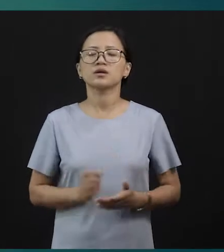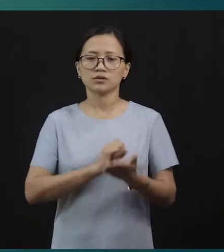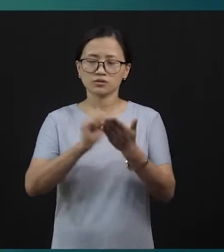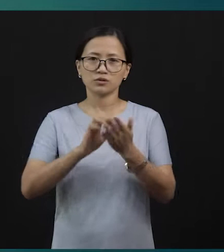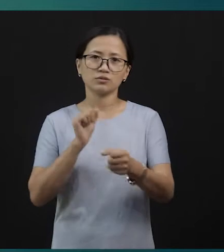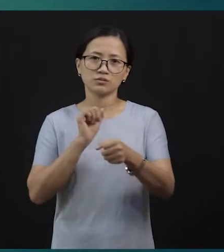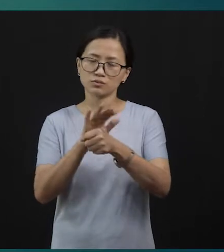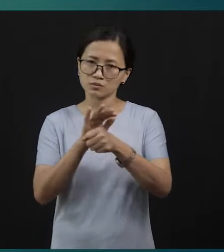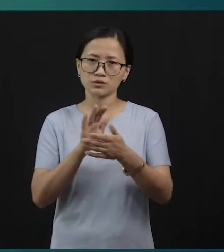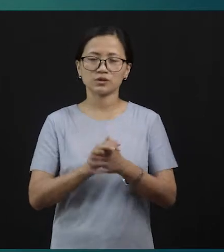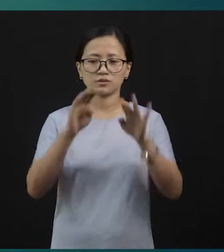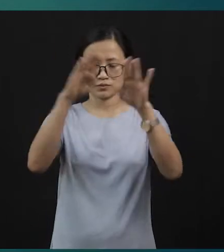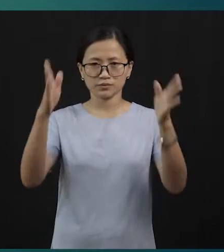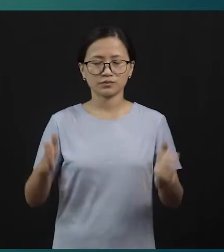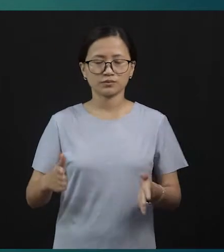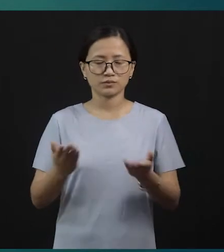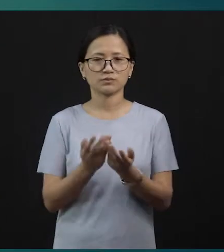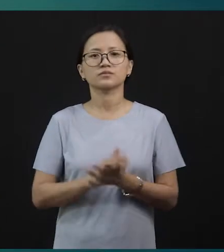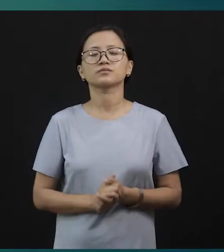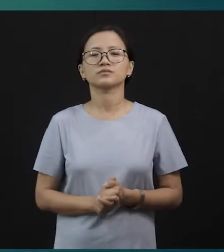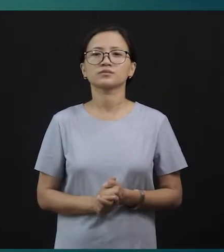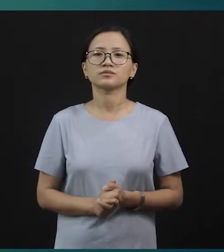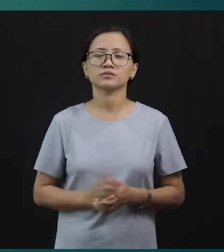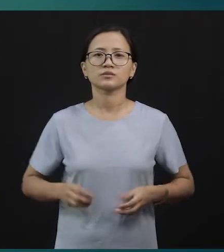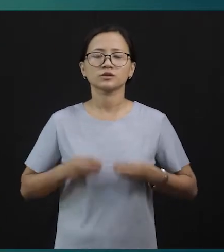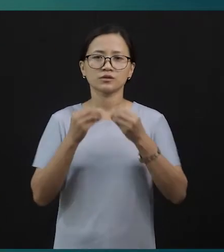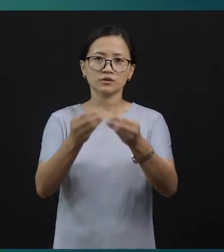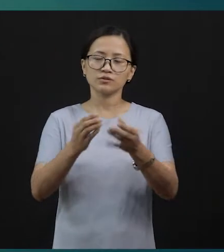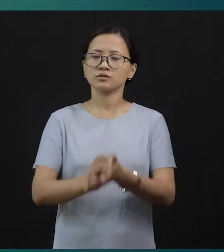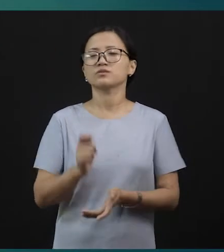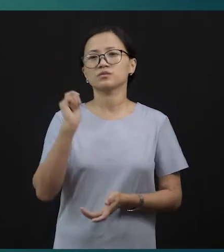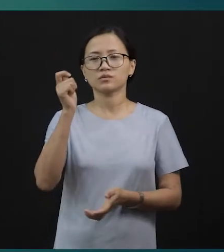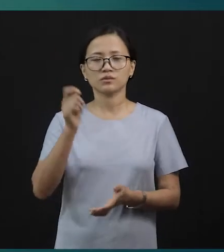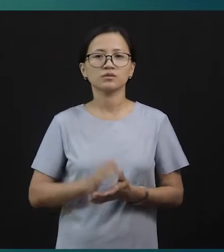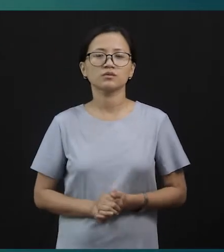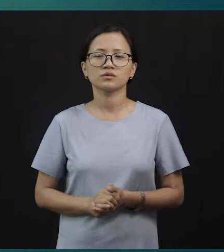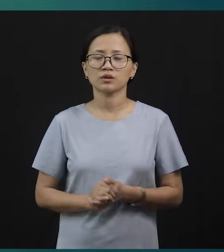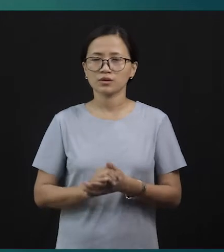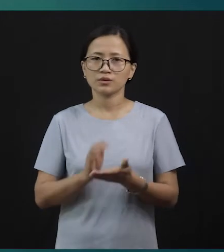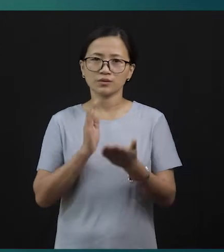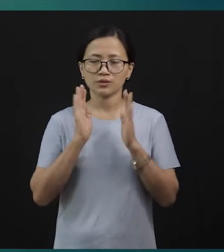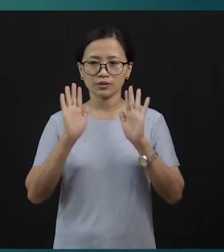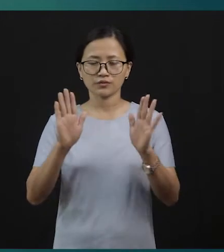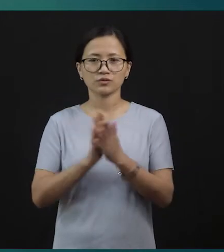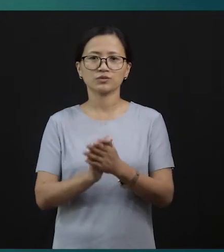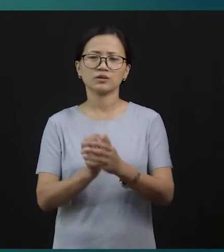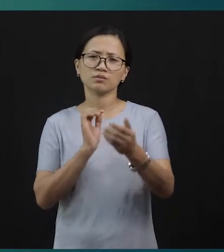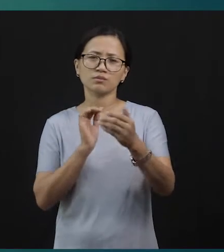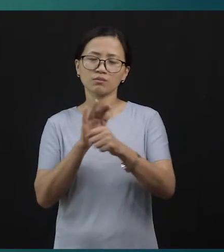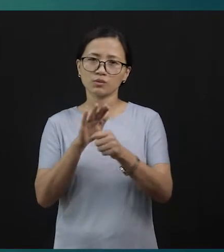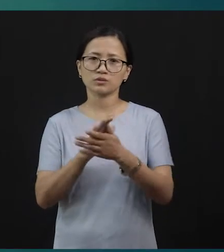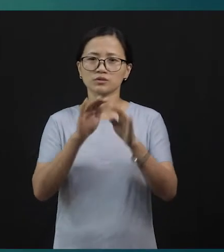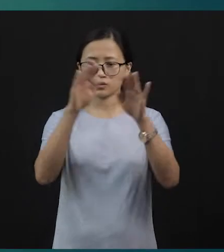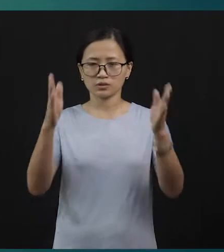posting a letter. After finishing the story, I'm going to give you a work, okay? That is, you have to post a letter to